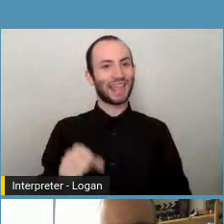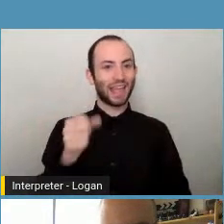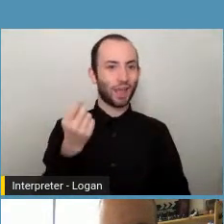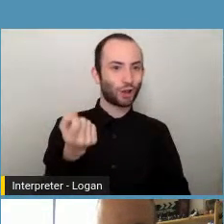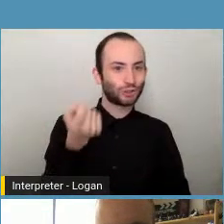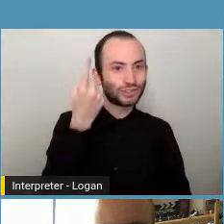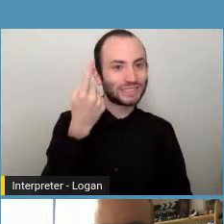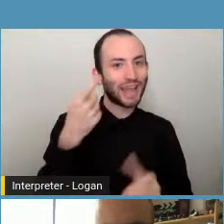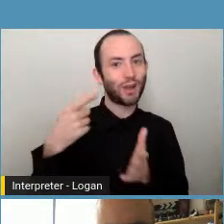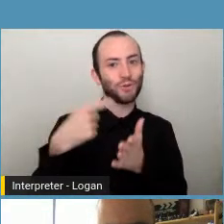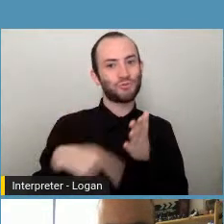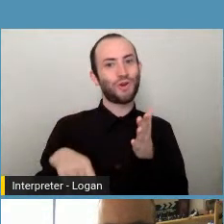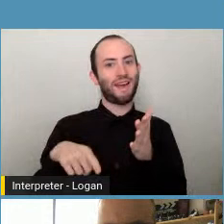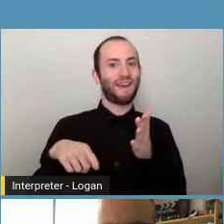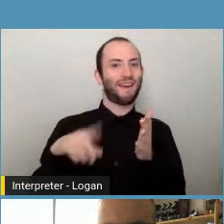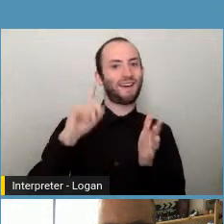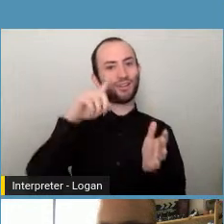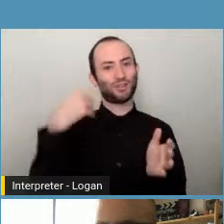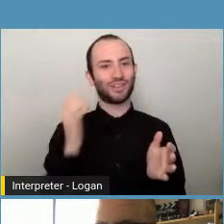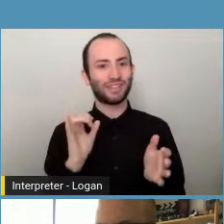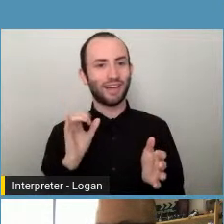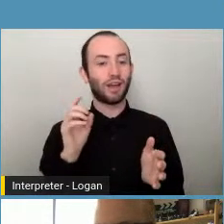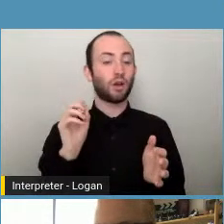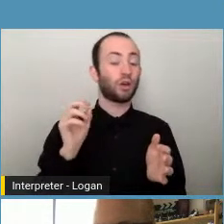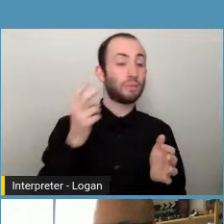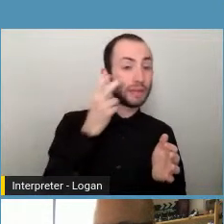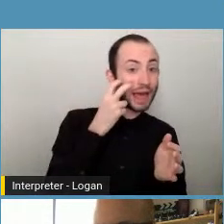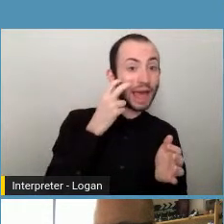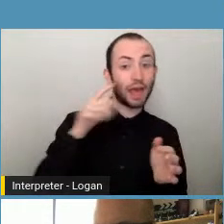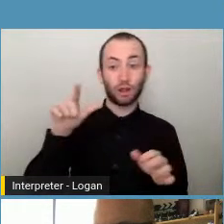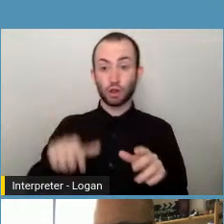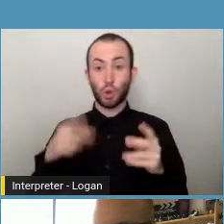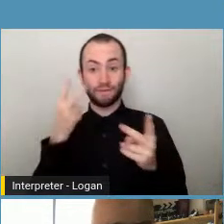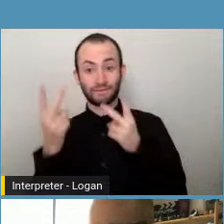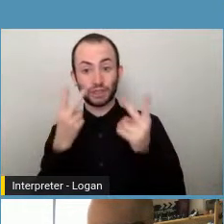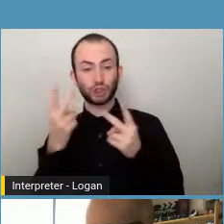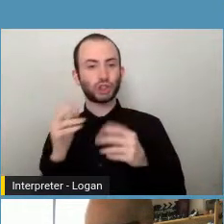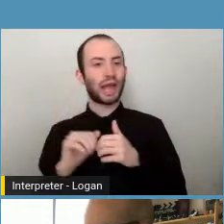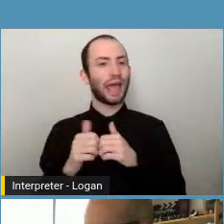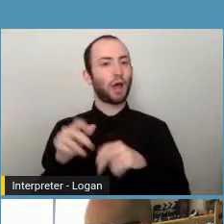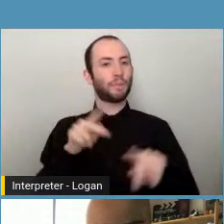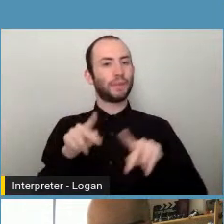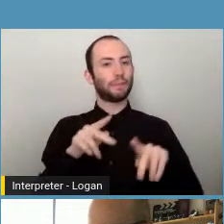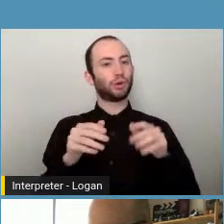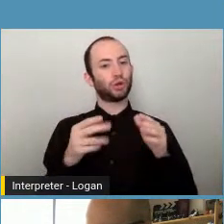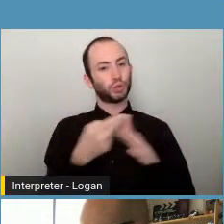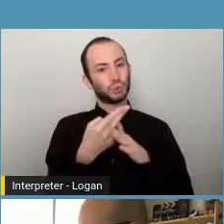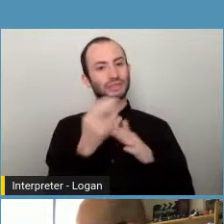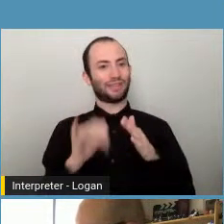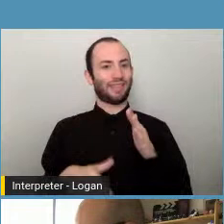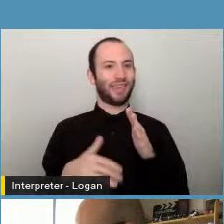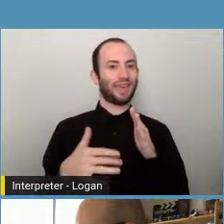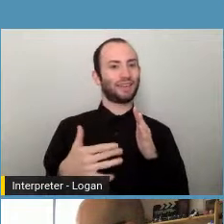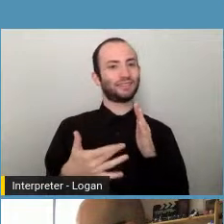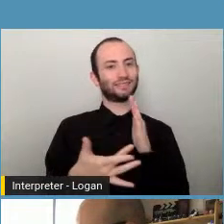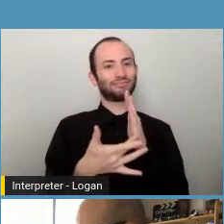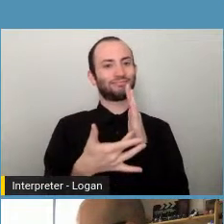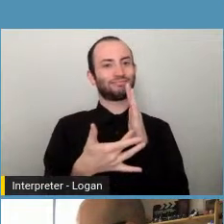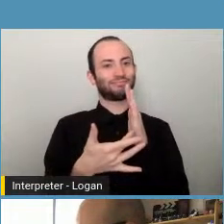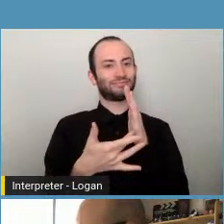who's blind or low vision may use a piece of assistive technology in order to access the